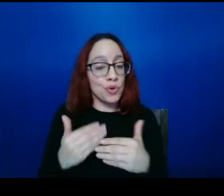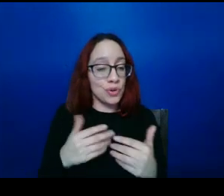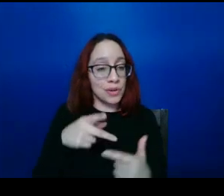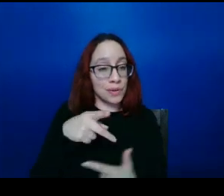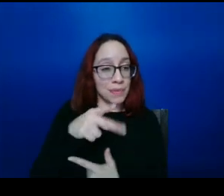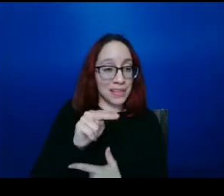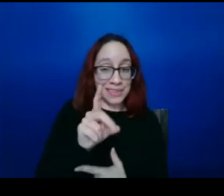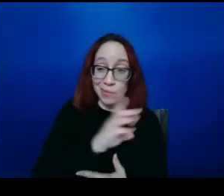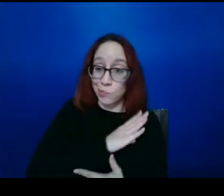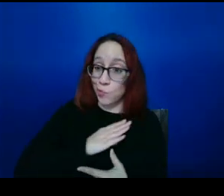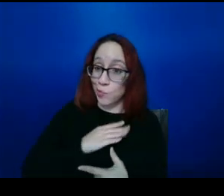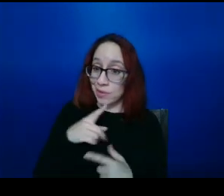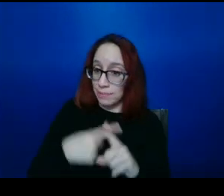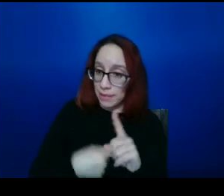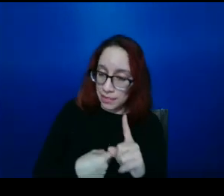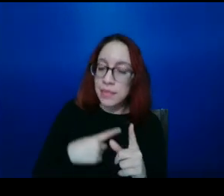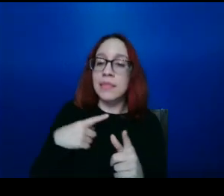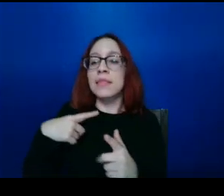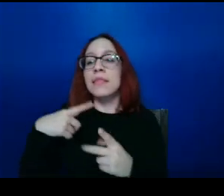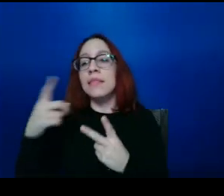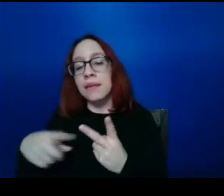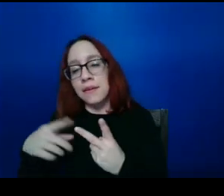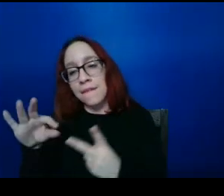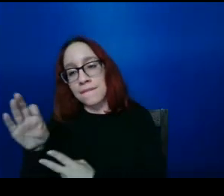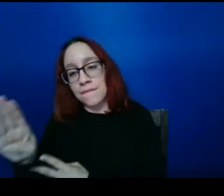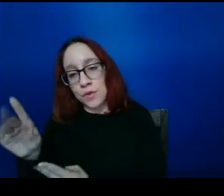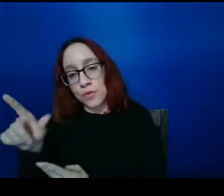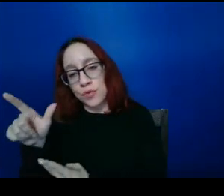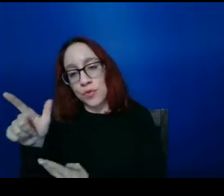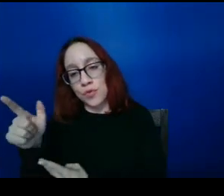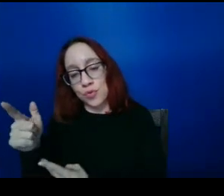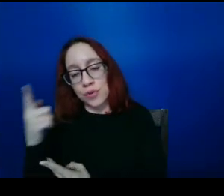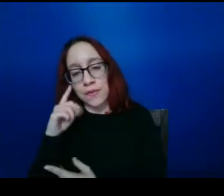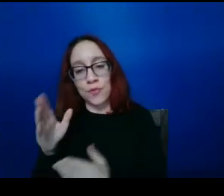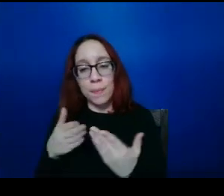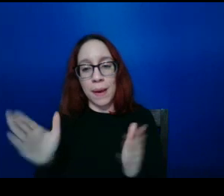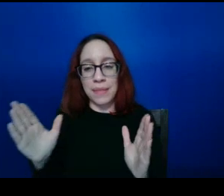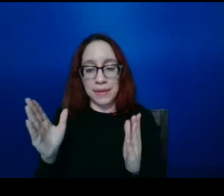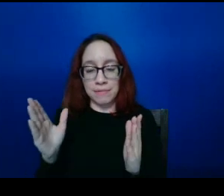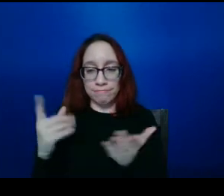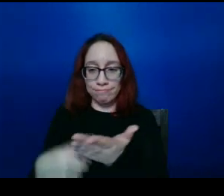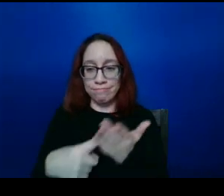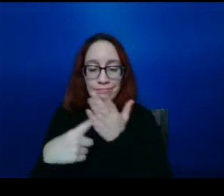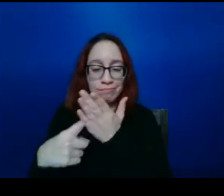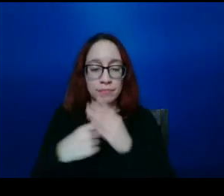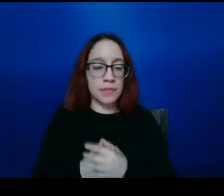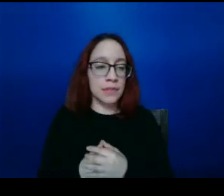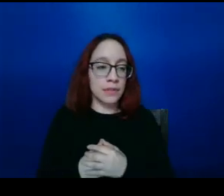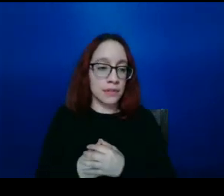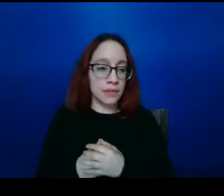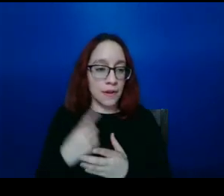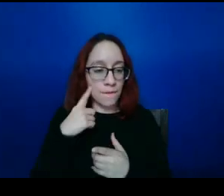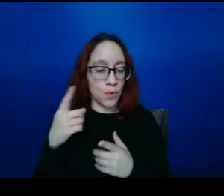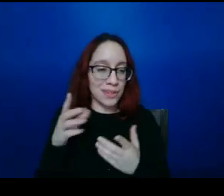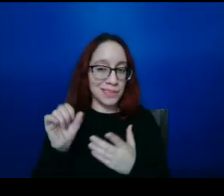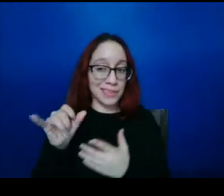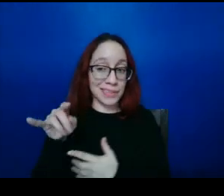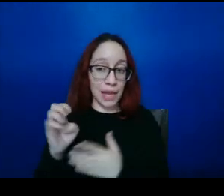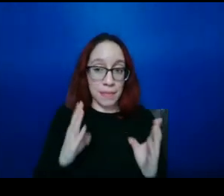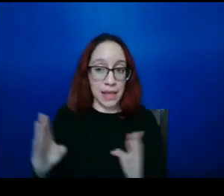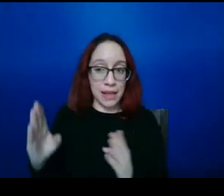P&D Board this month, and then it would be February 21st for our public hearing for the site plan in front